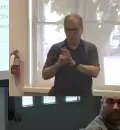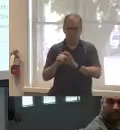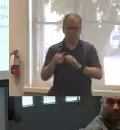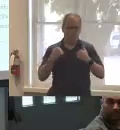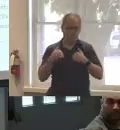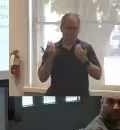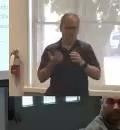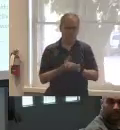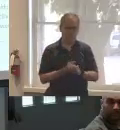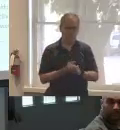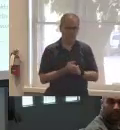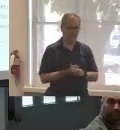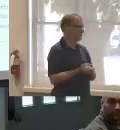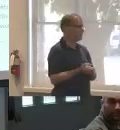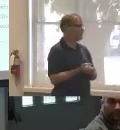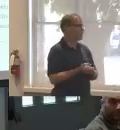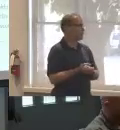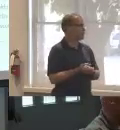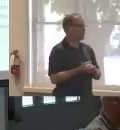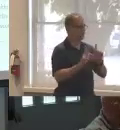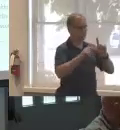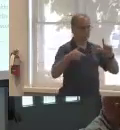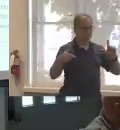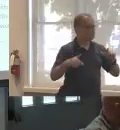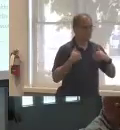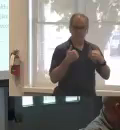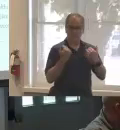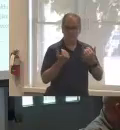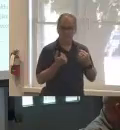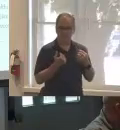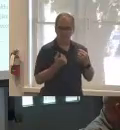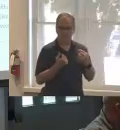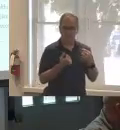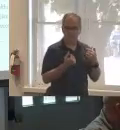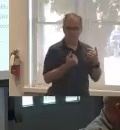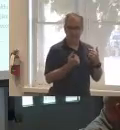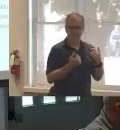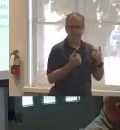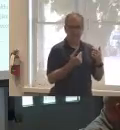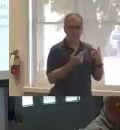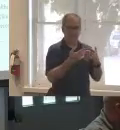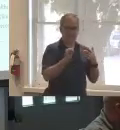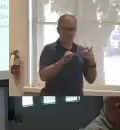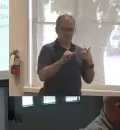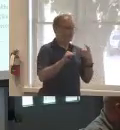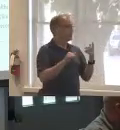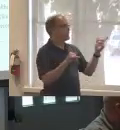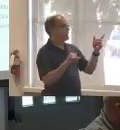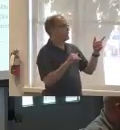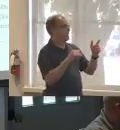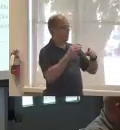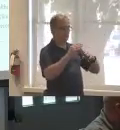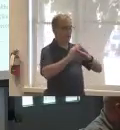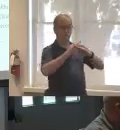So queer and trans youth, especially queer and trans newcomer youth, they experience, you know, barriers to